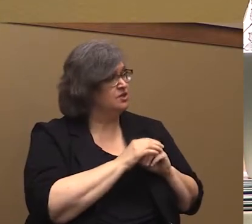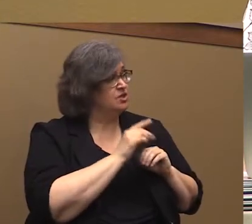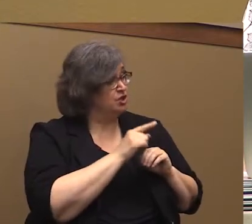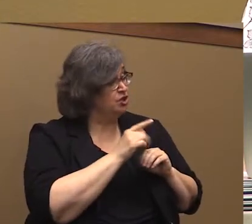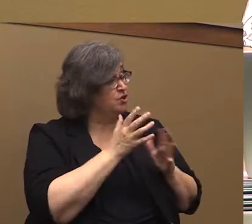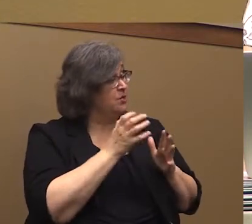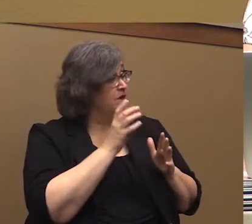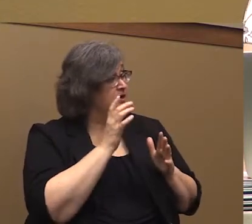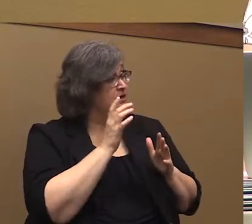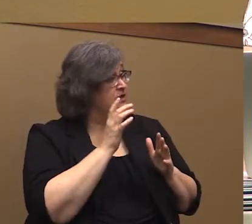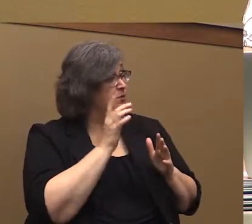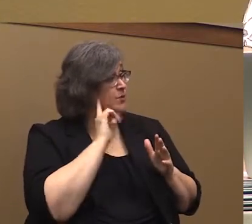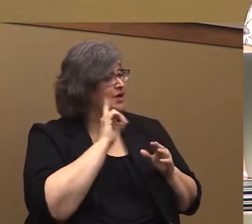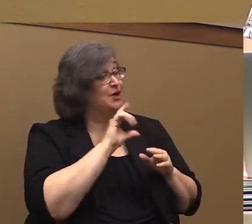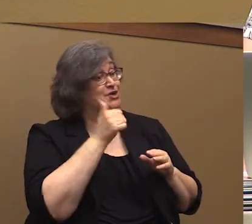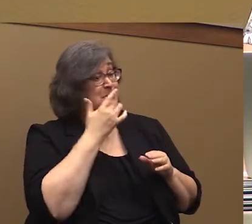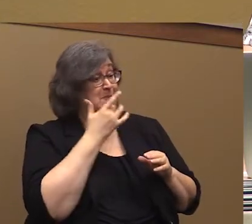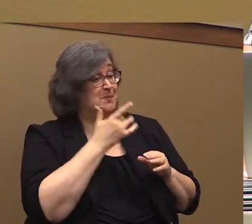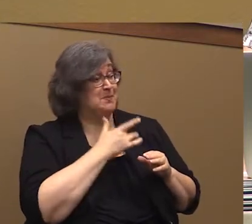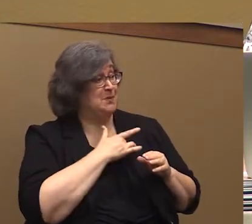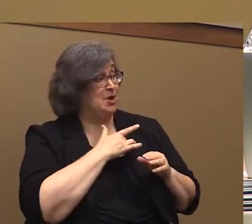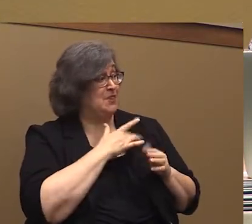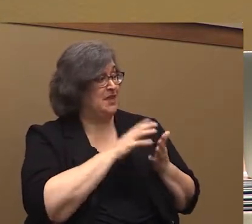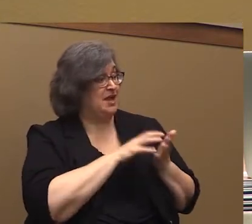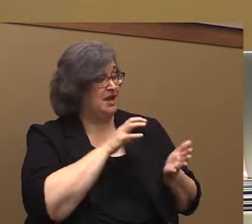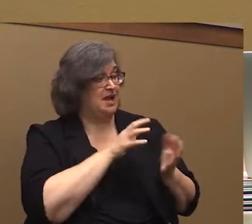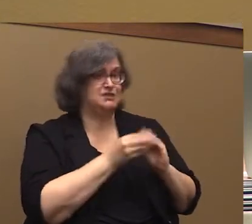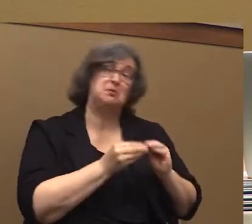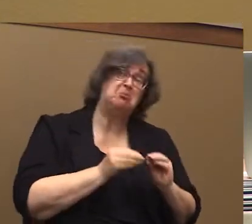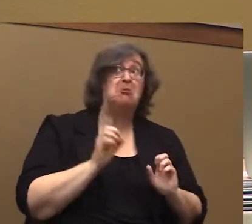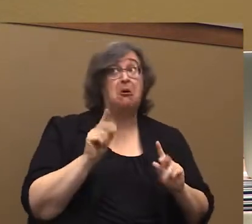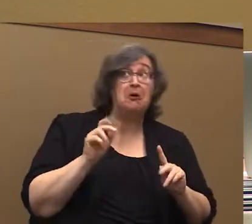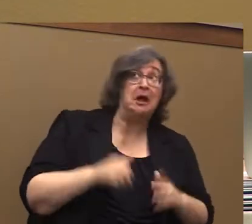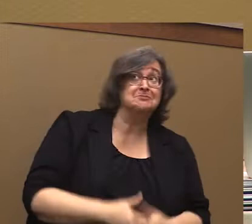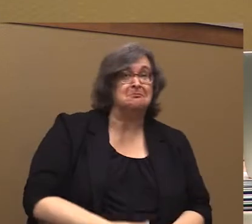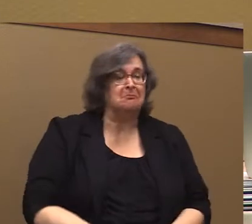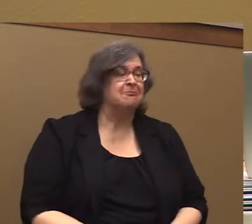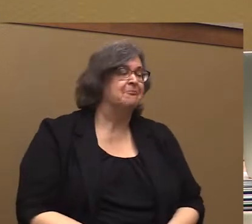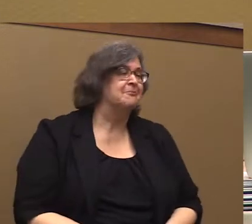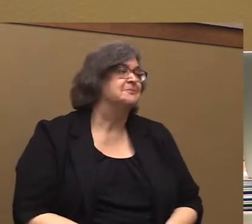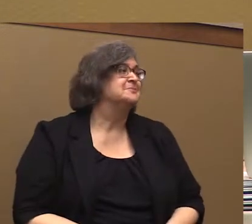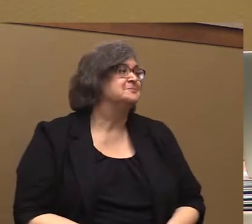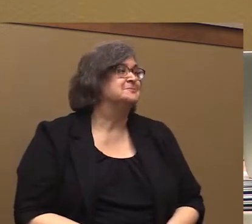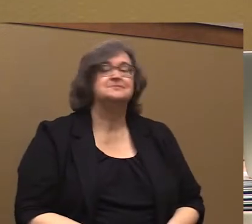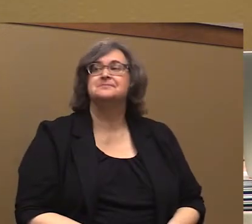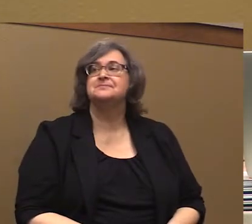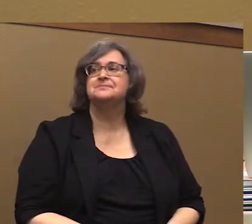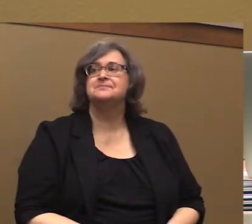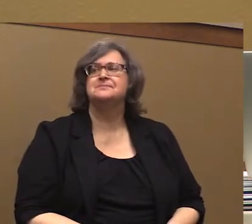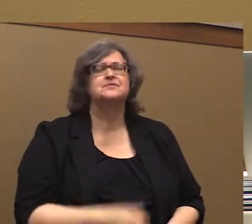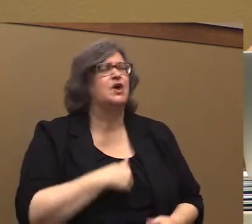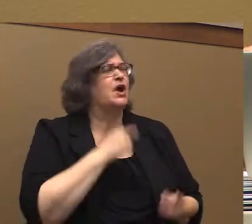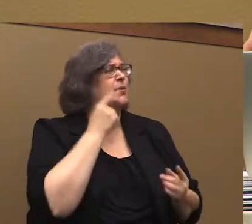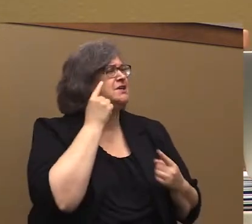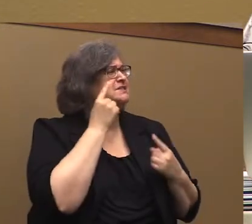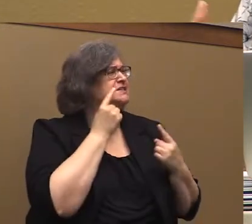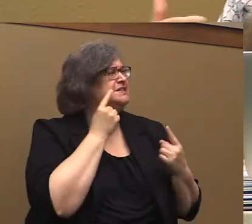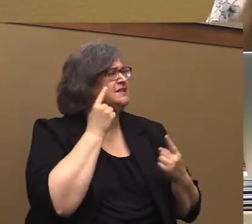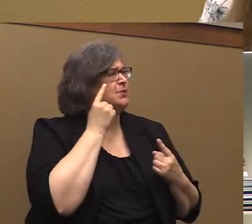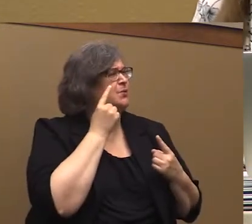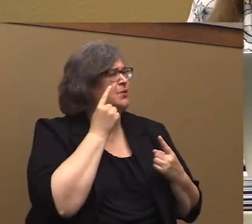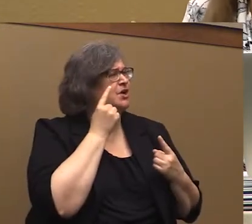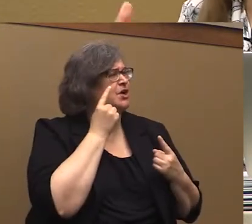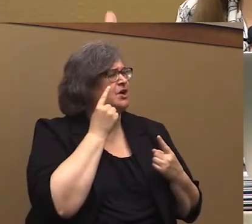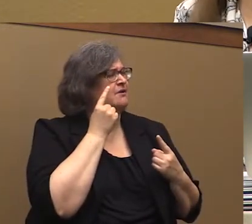want to hear another birthday cake story?" And she said, "Okay." And I was thinking,